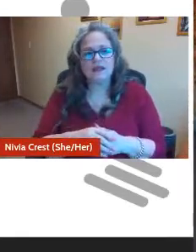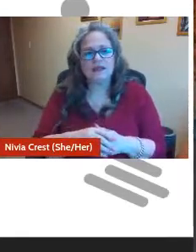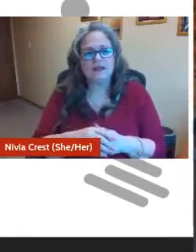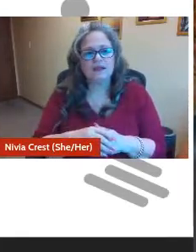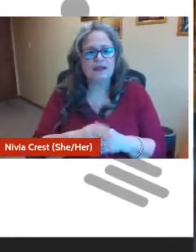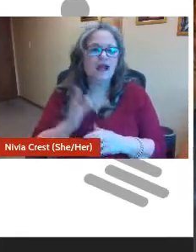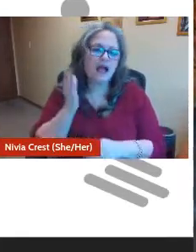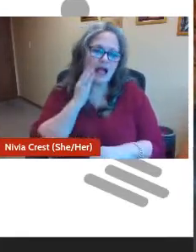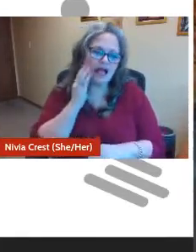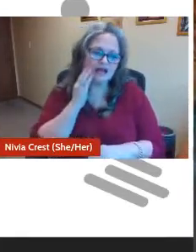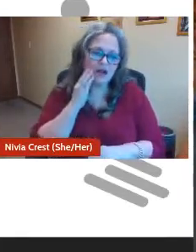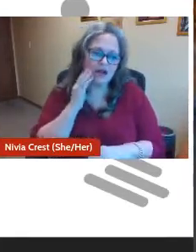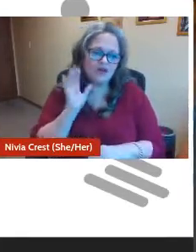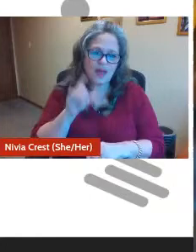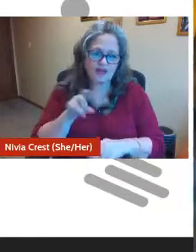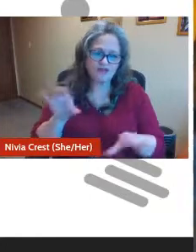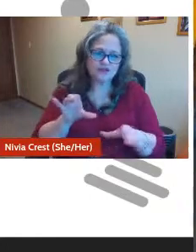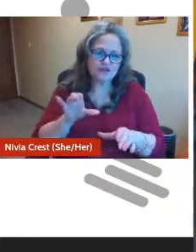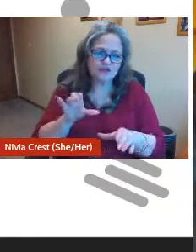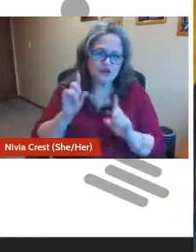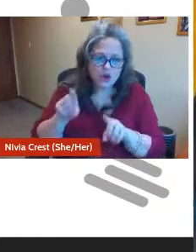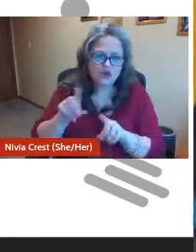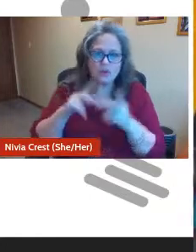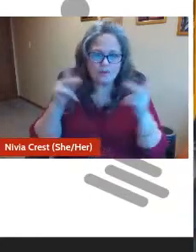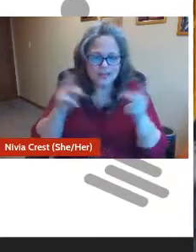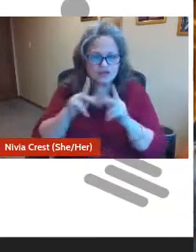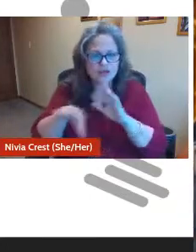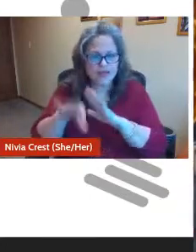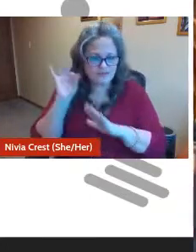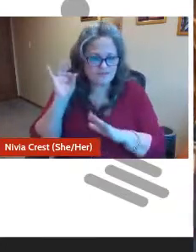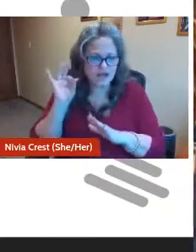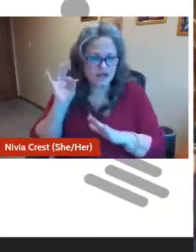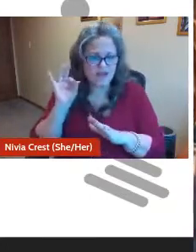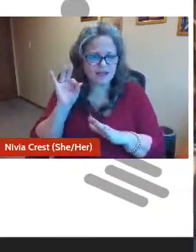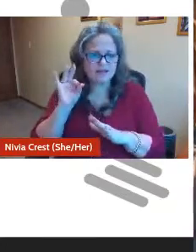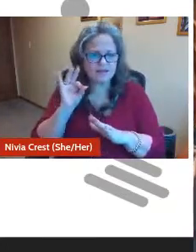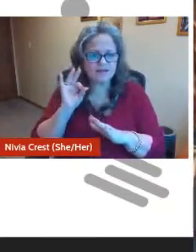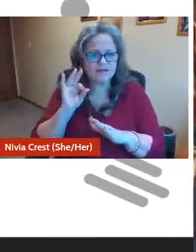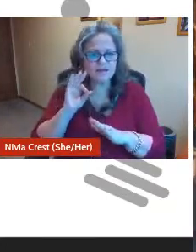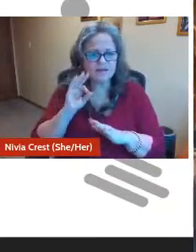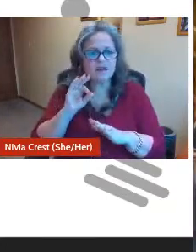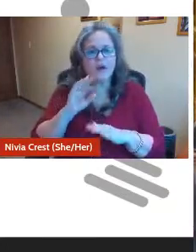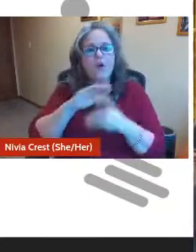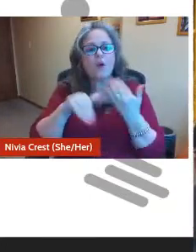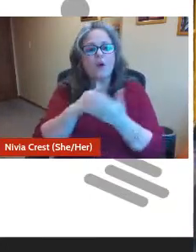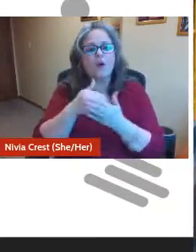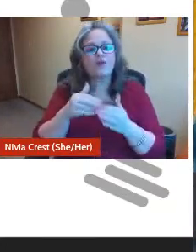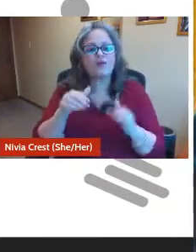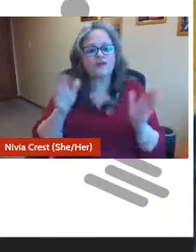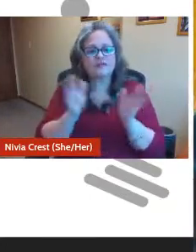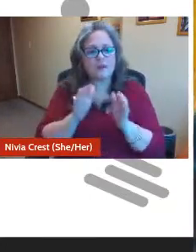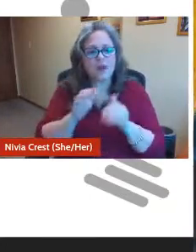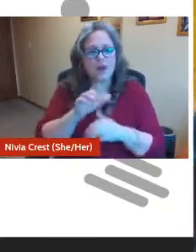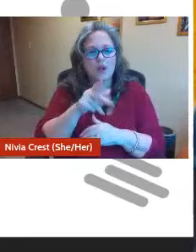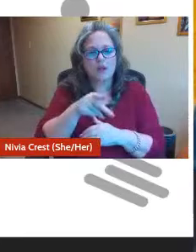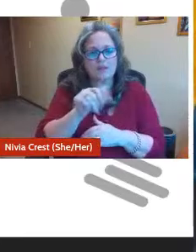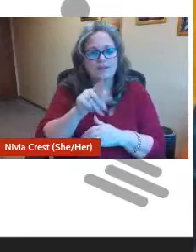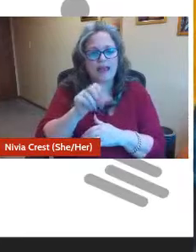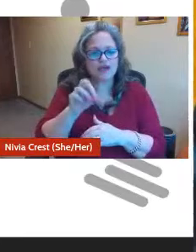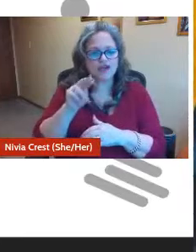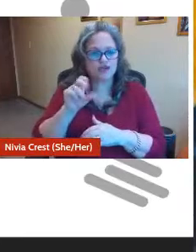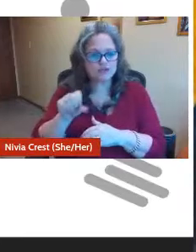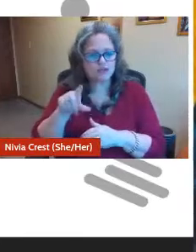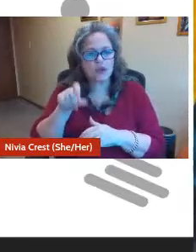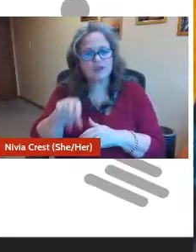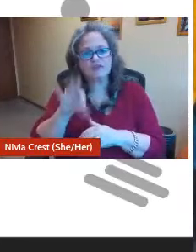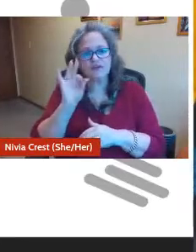but I know that it's, you know, that's what you have to go to, the place that you can find the little patterns that you can put on. So you have to make sure you try to